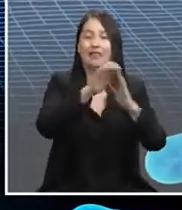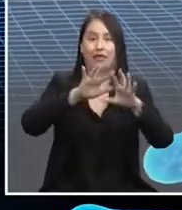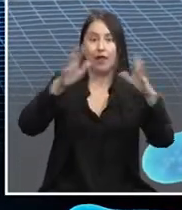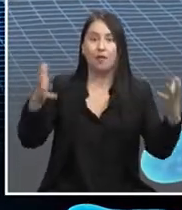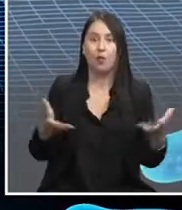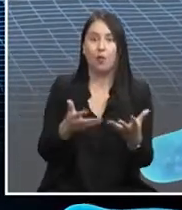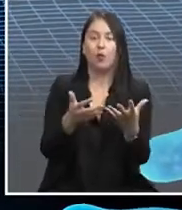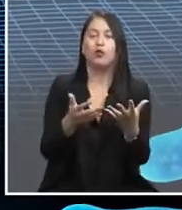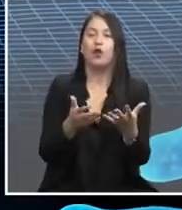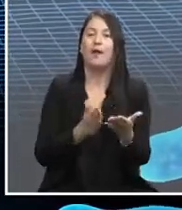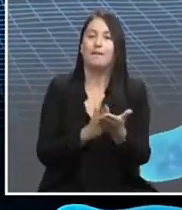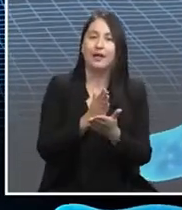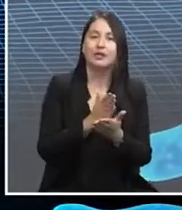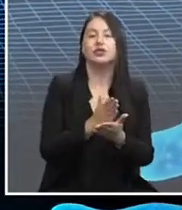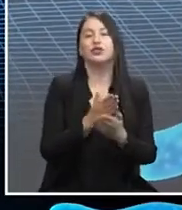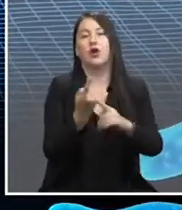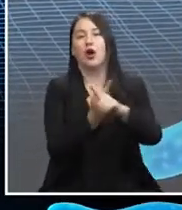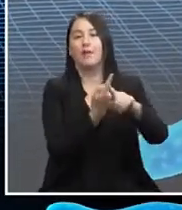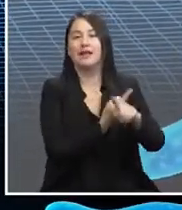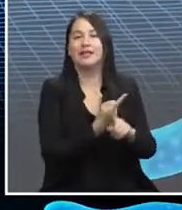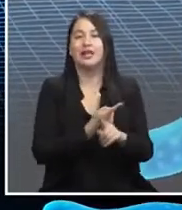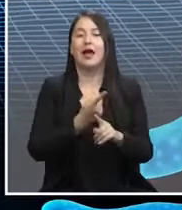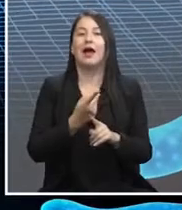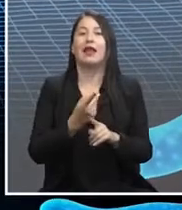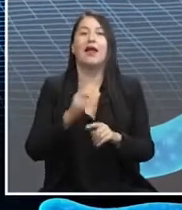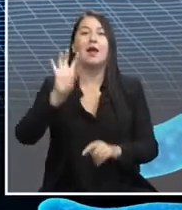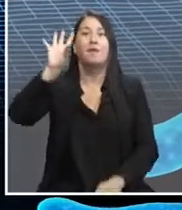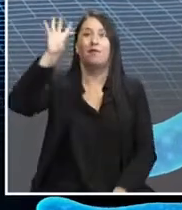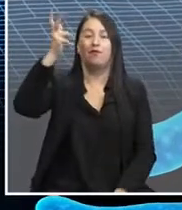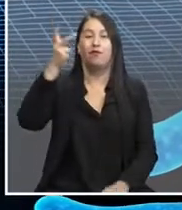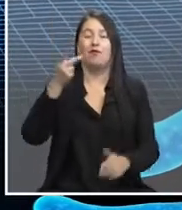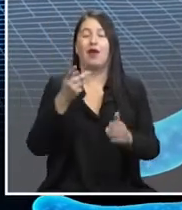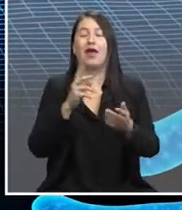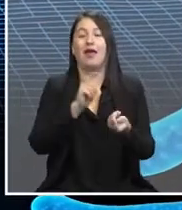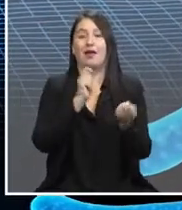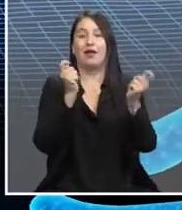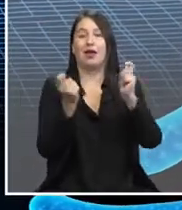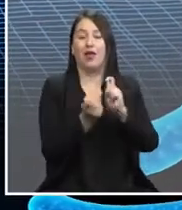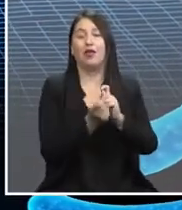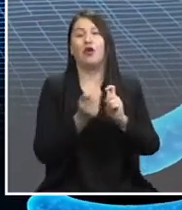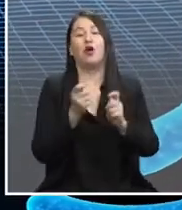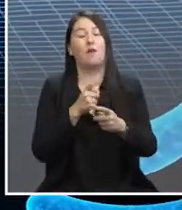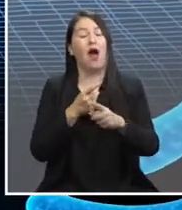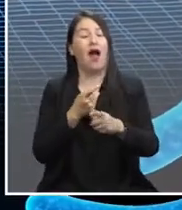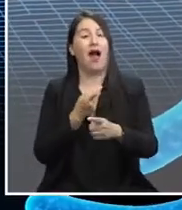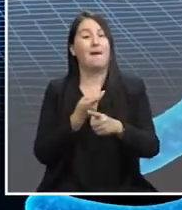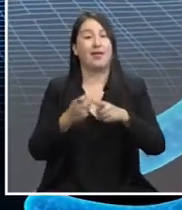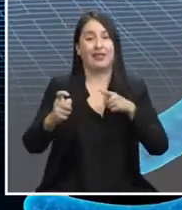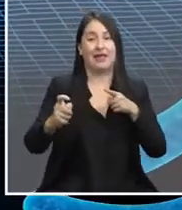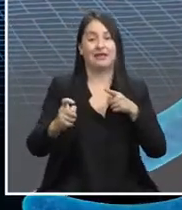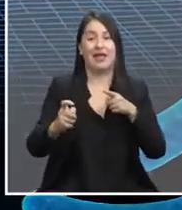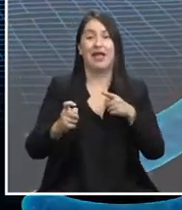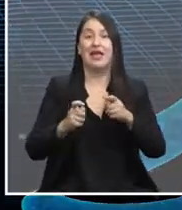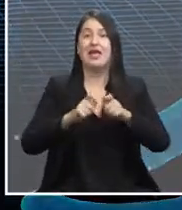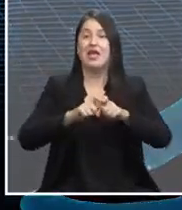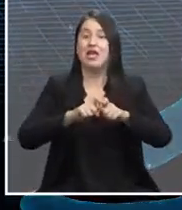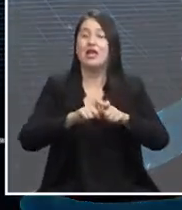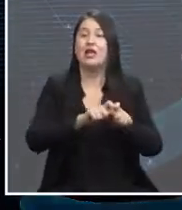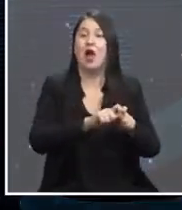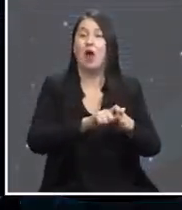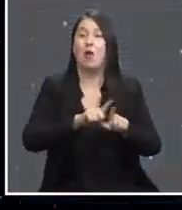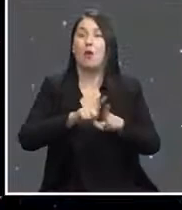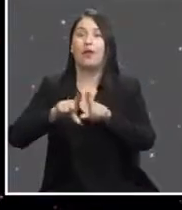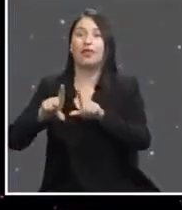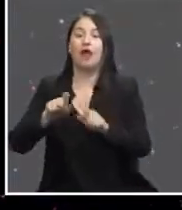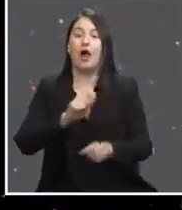and an existential threat, and increased the promises to address the problem. It remains to be